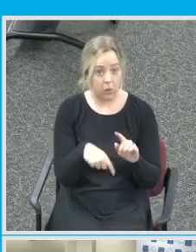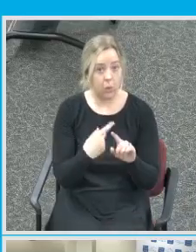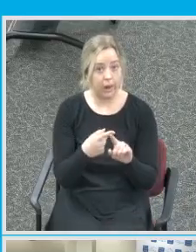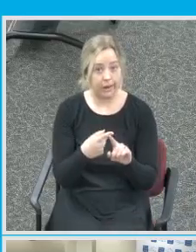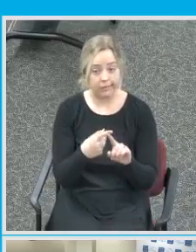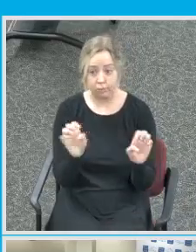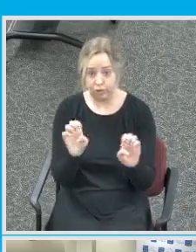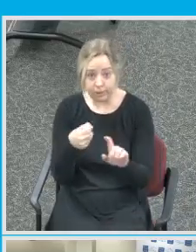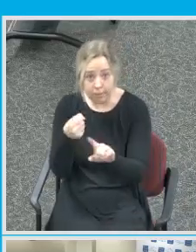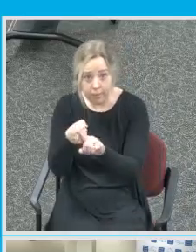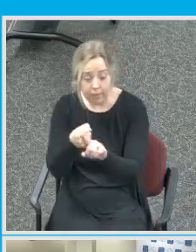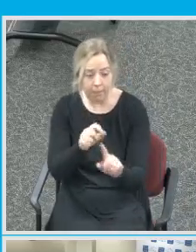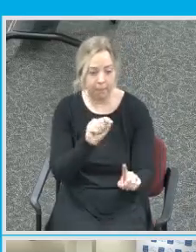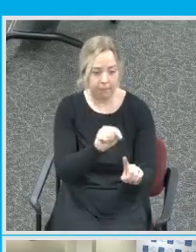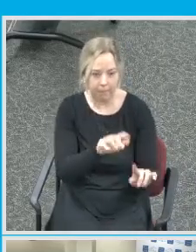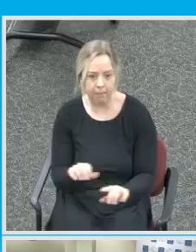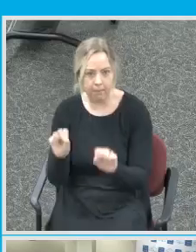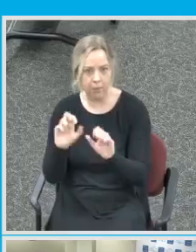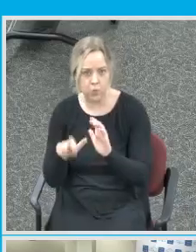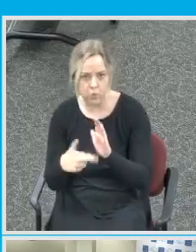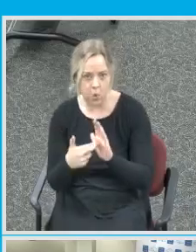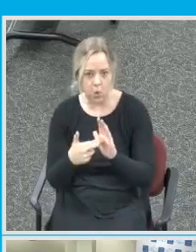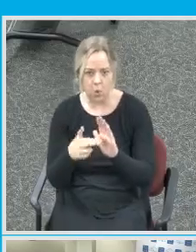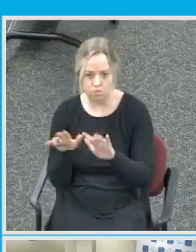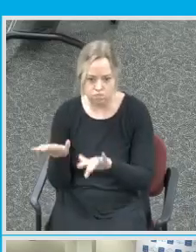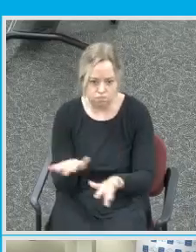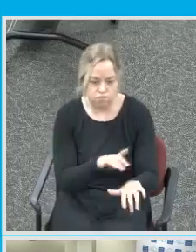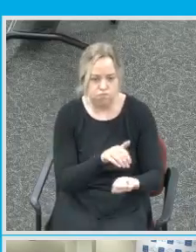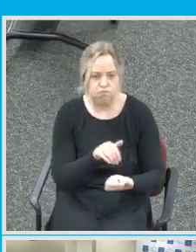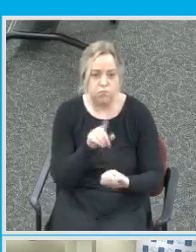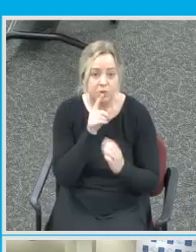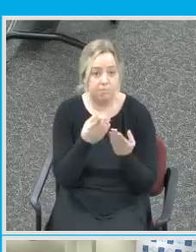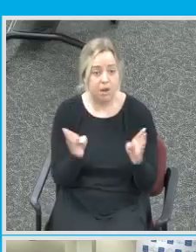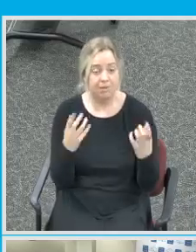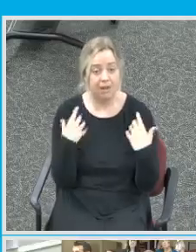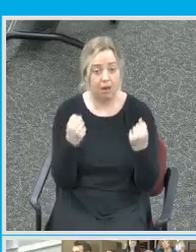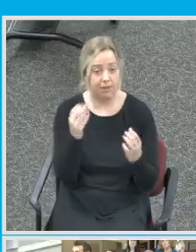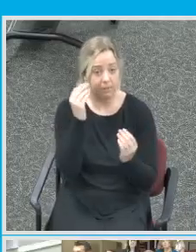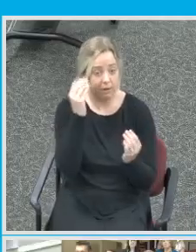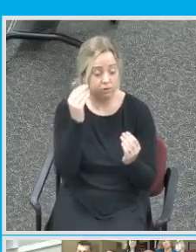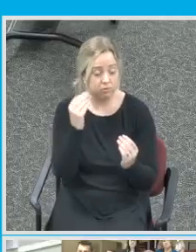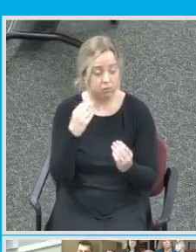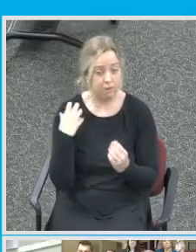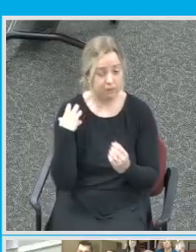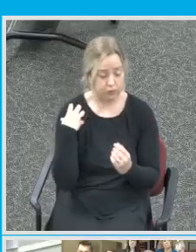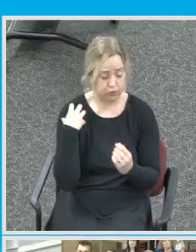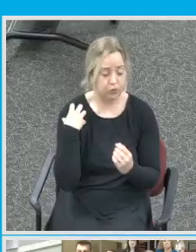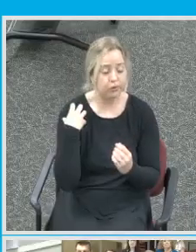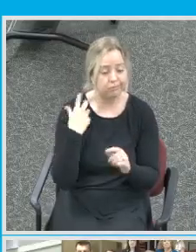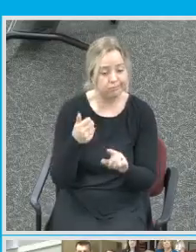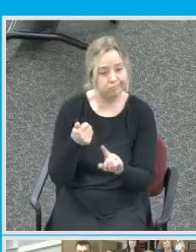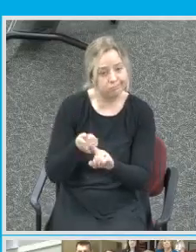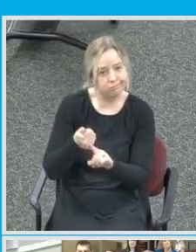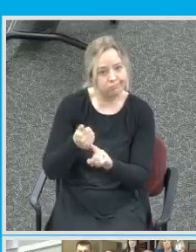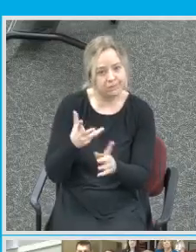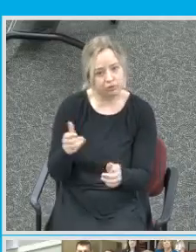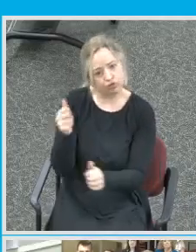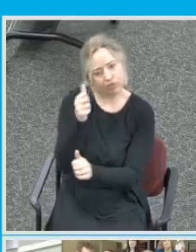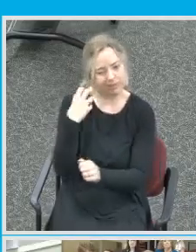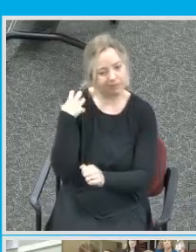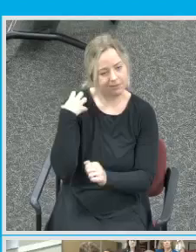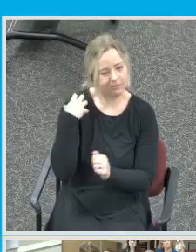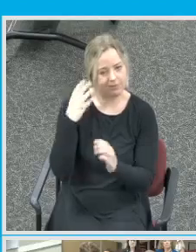she will serve in that role. And then, you know, public health information officer will serve as the chief information officer that